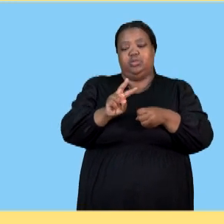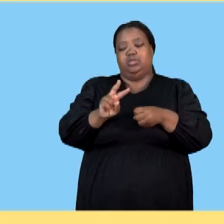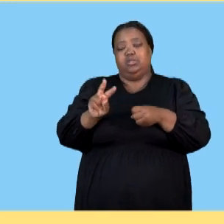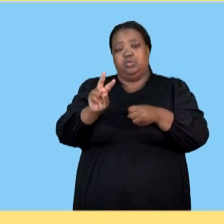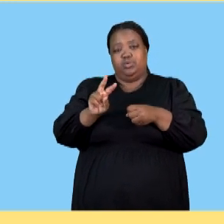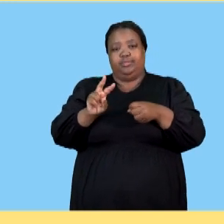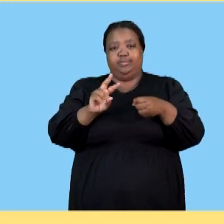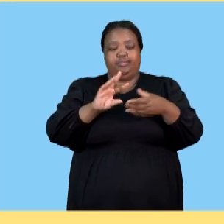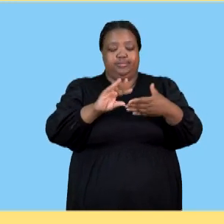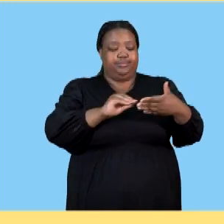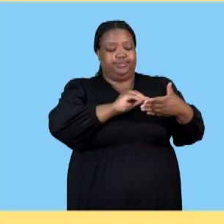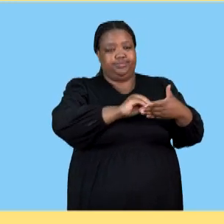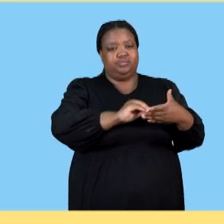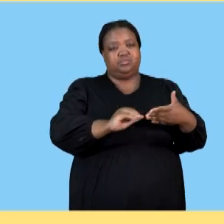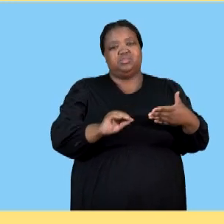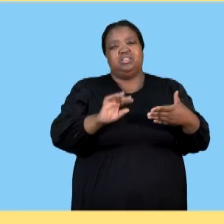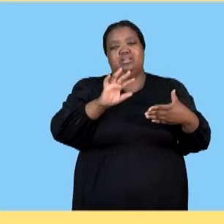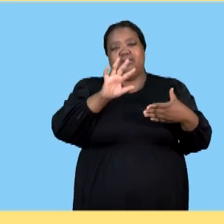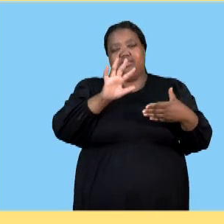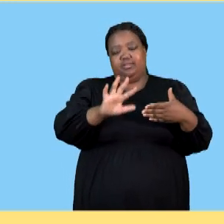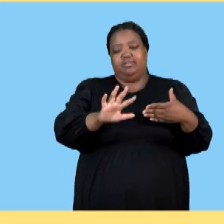2022, which is